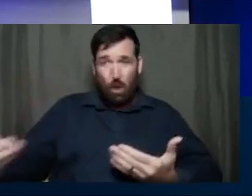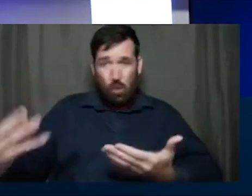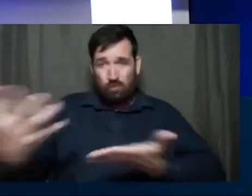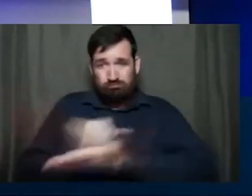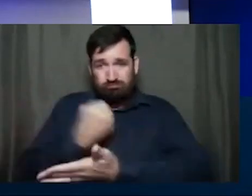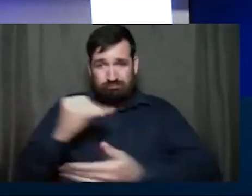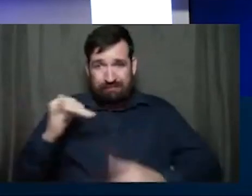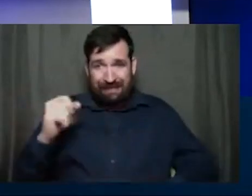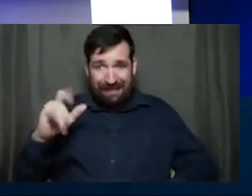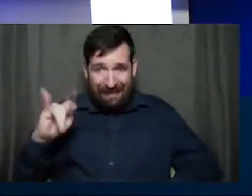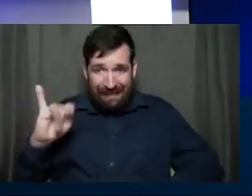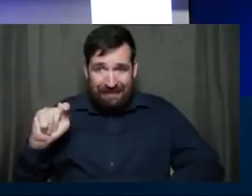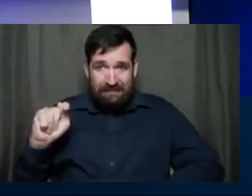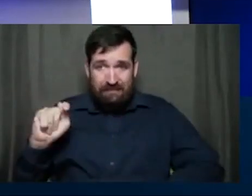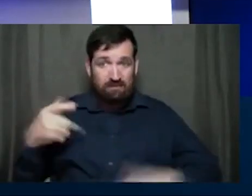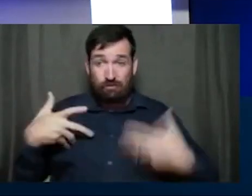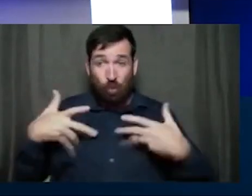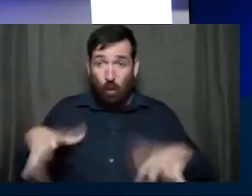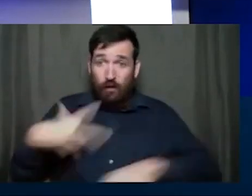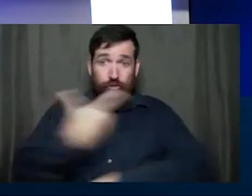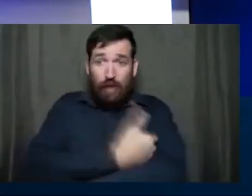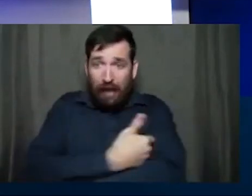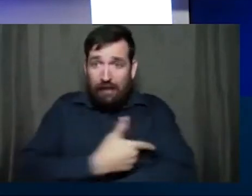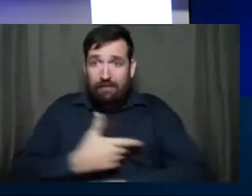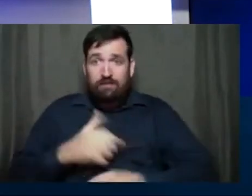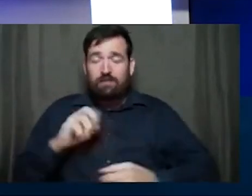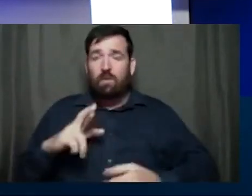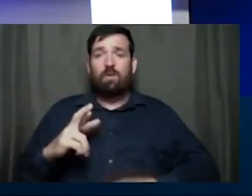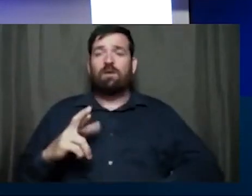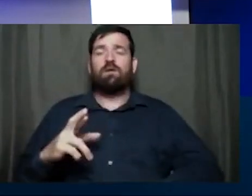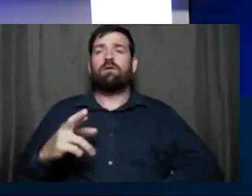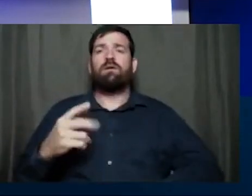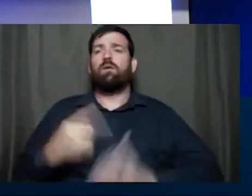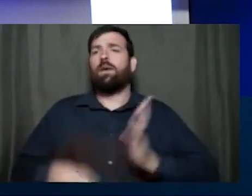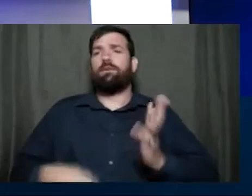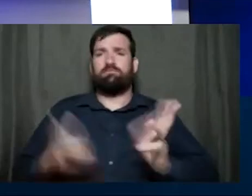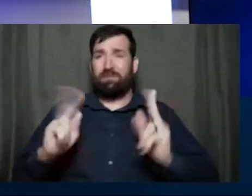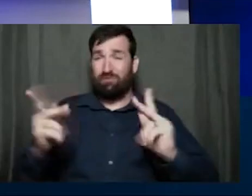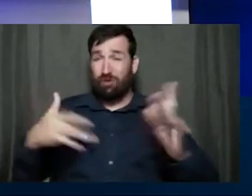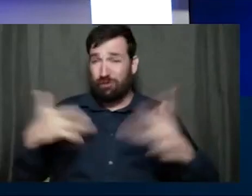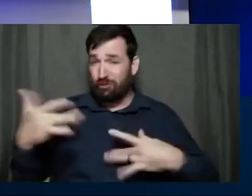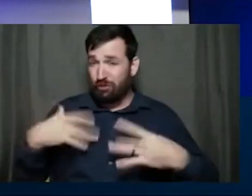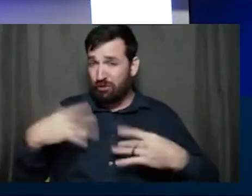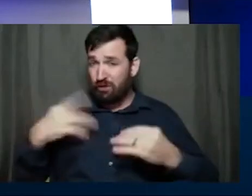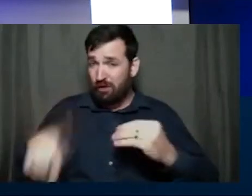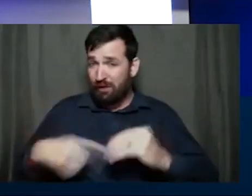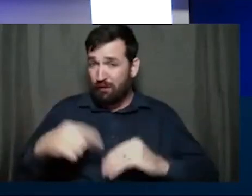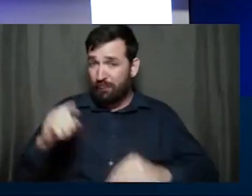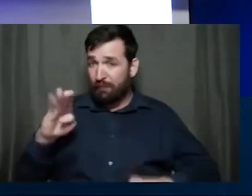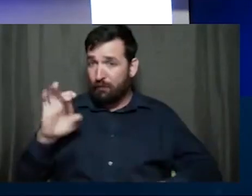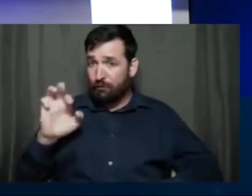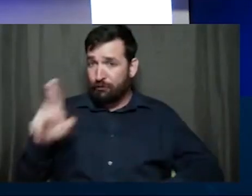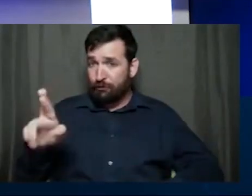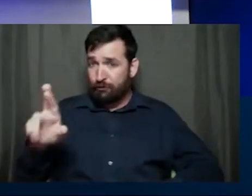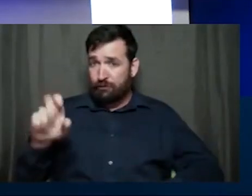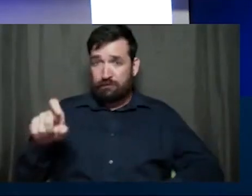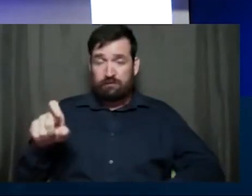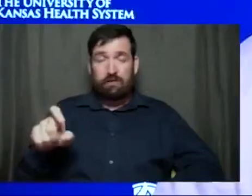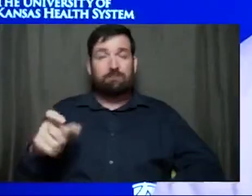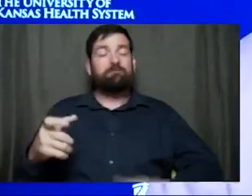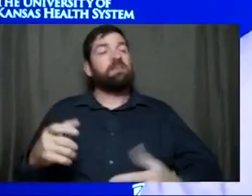just not wanting to go get a shot? Yeah. Or are people concerned about getting the booster or needing a booster? I